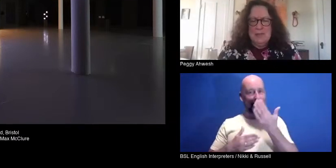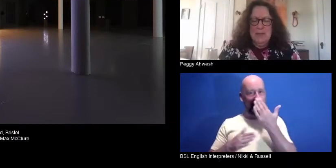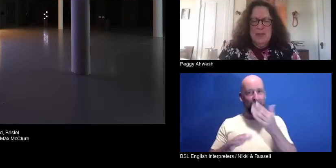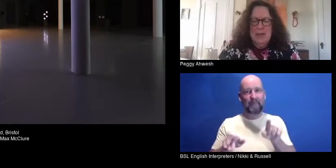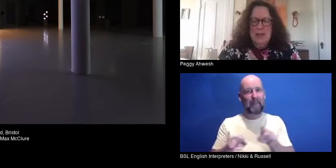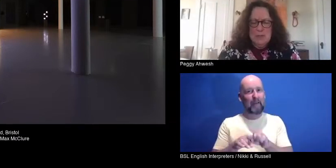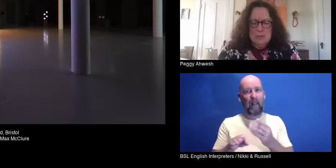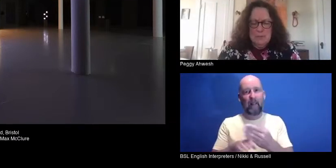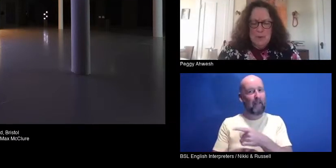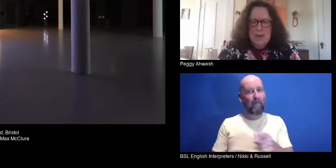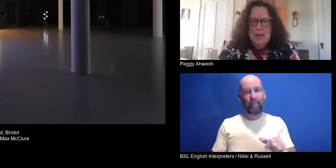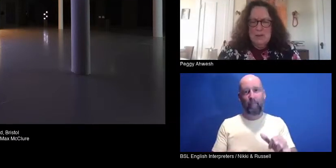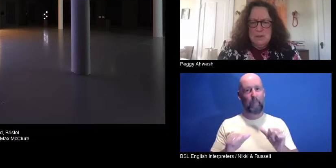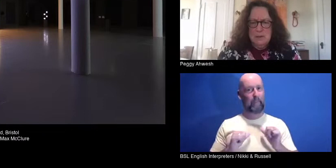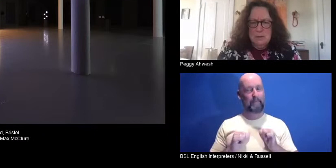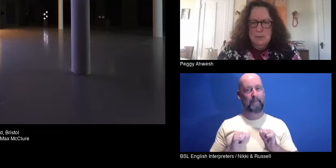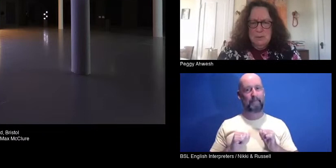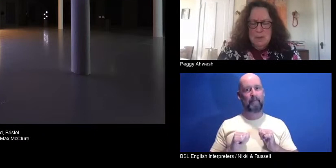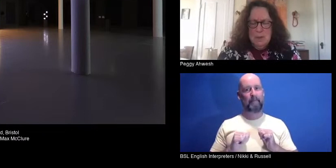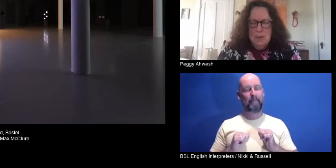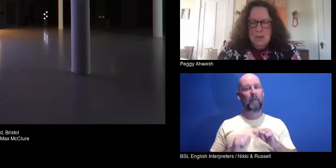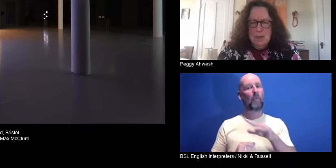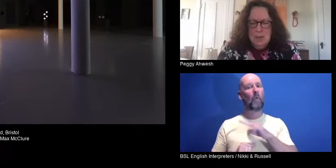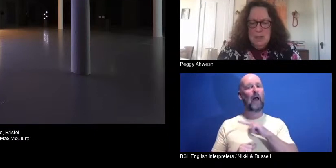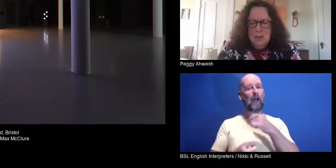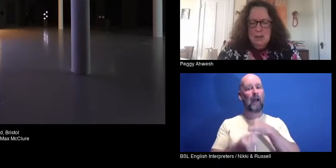me. So I think I was free to